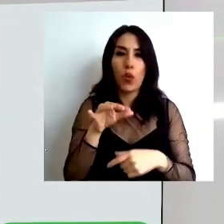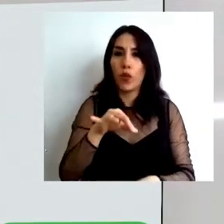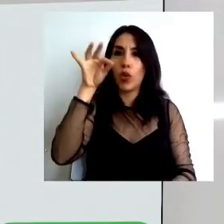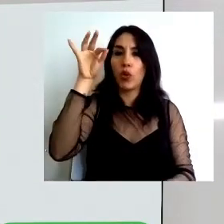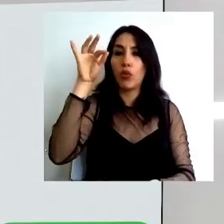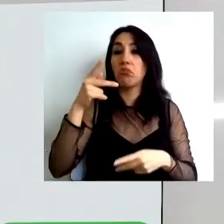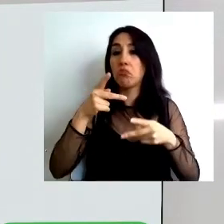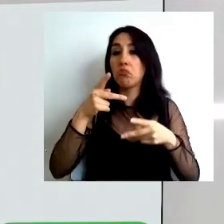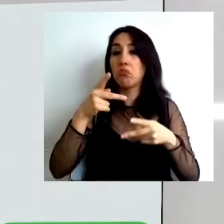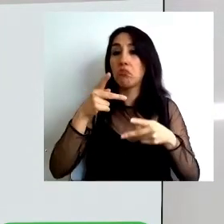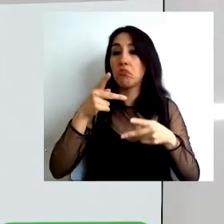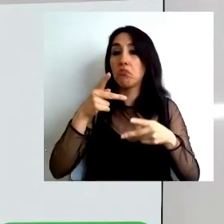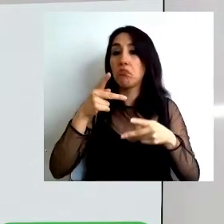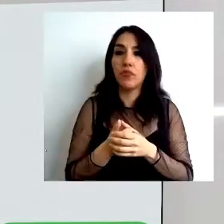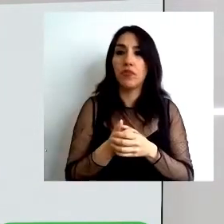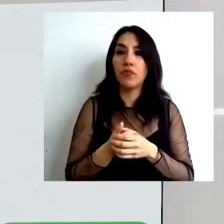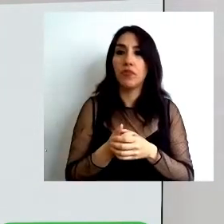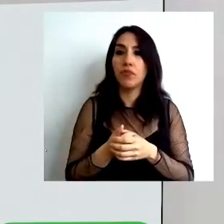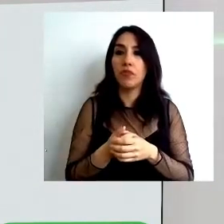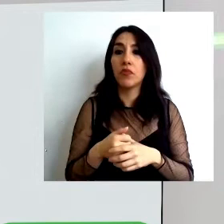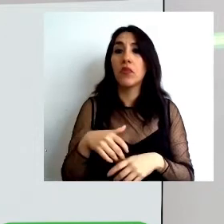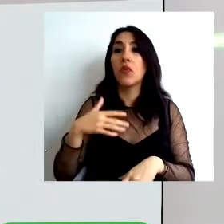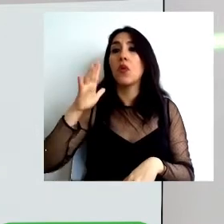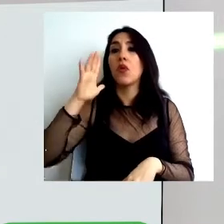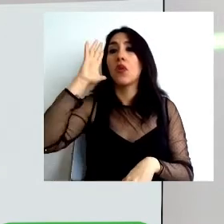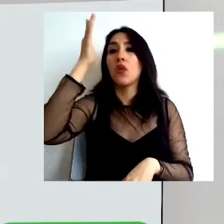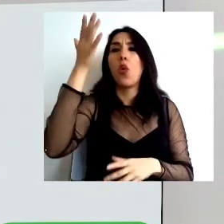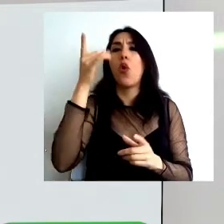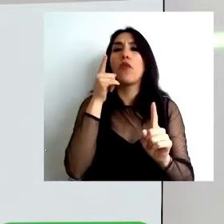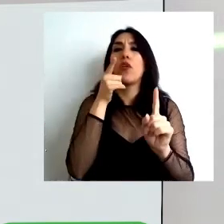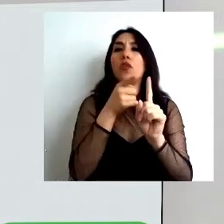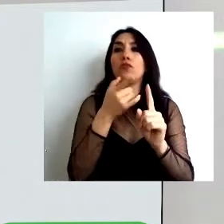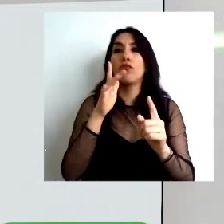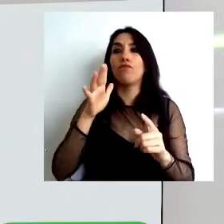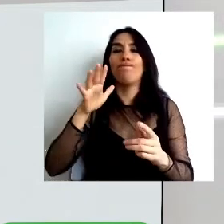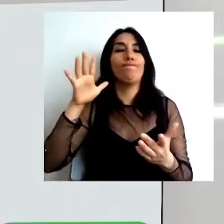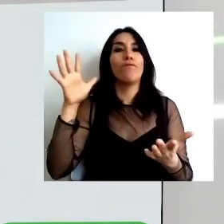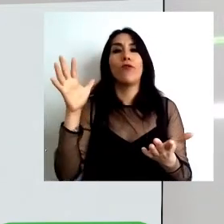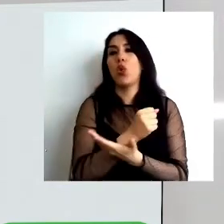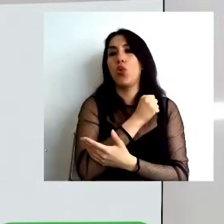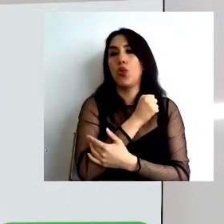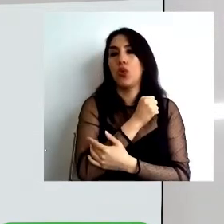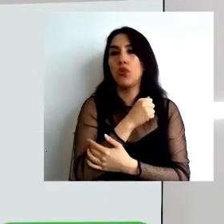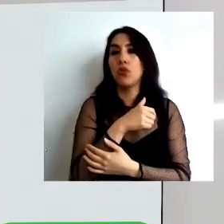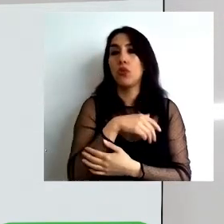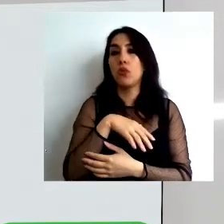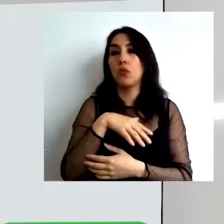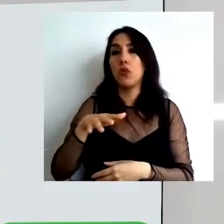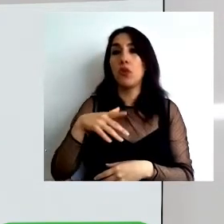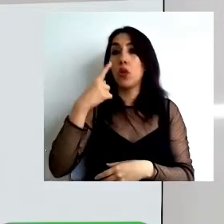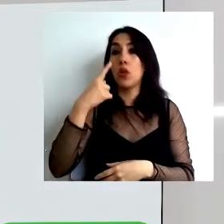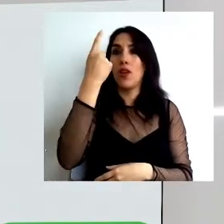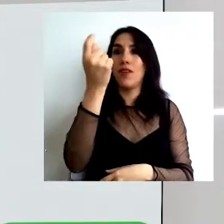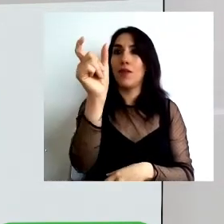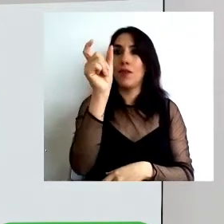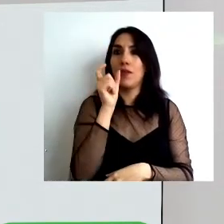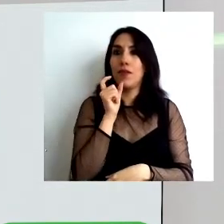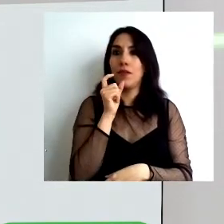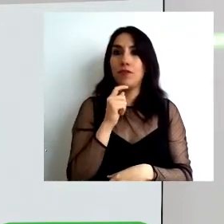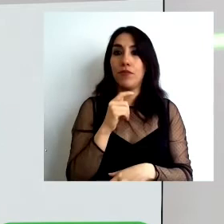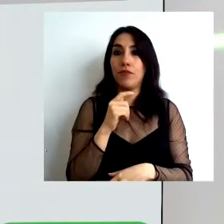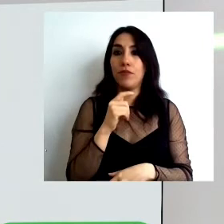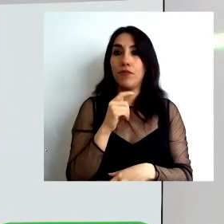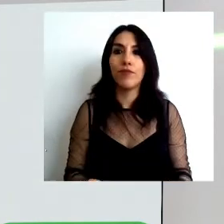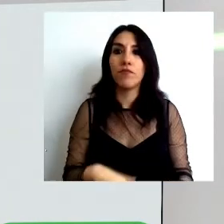The result of which here as well is that they managed in the meanwhile to reach over 14 million children. They work with